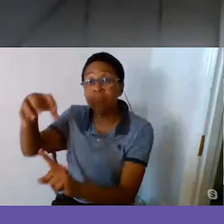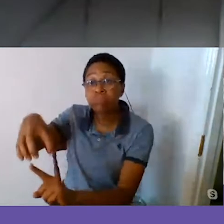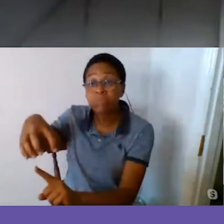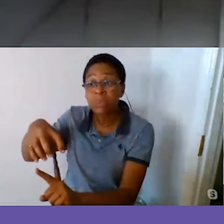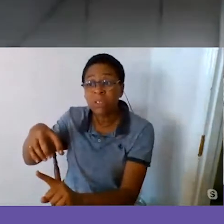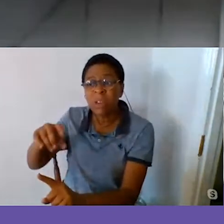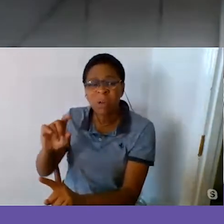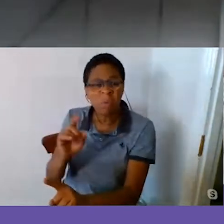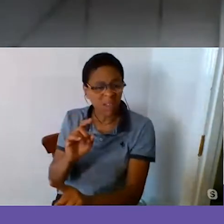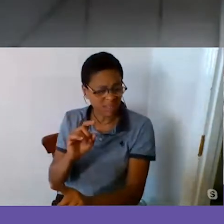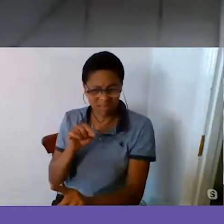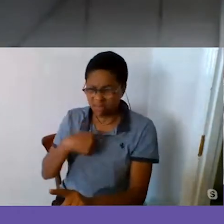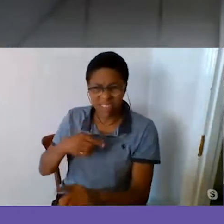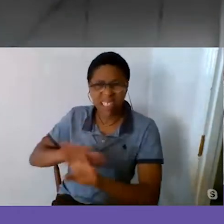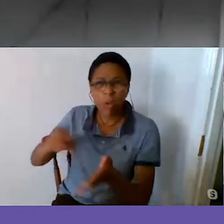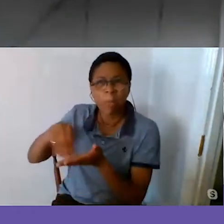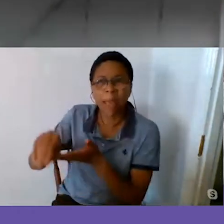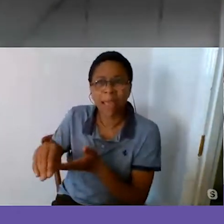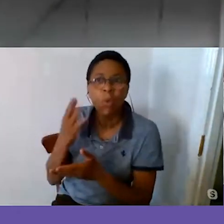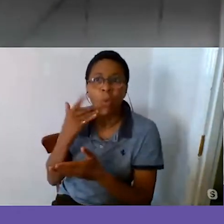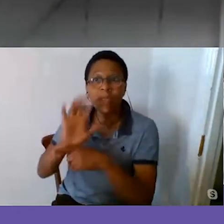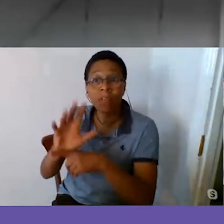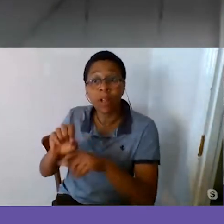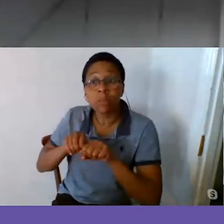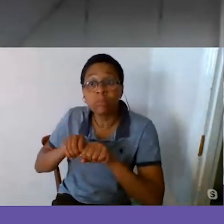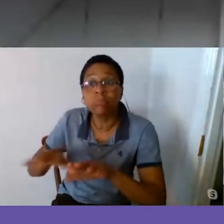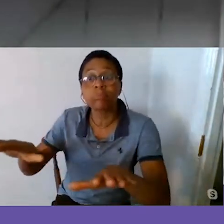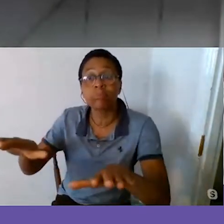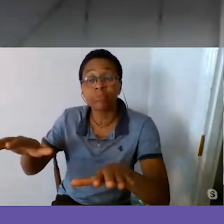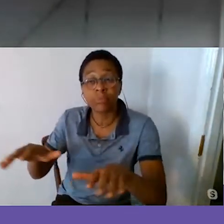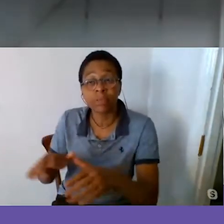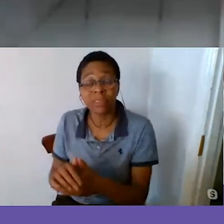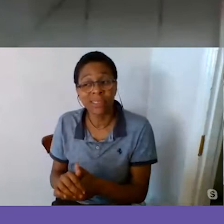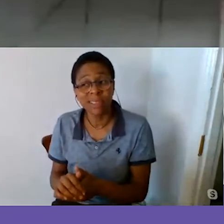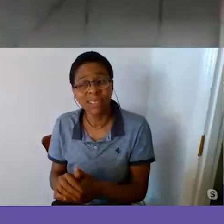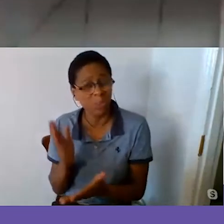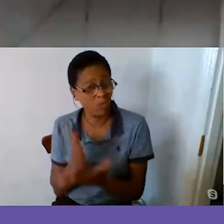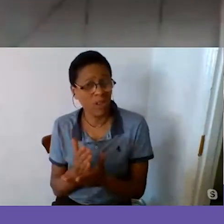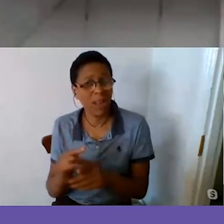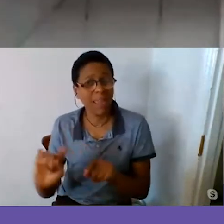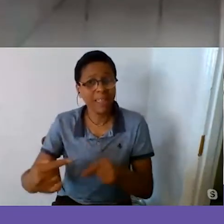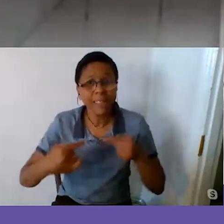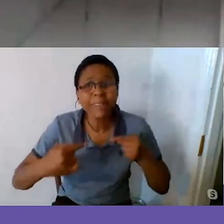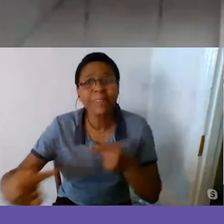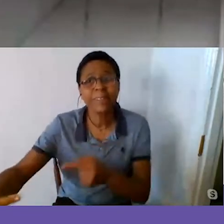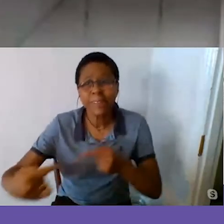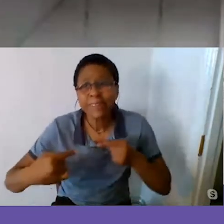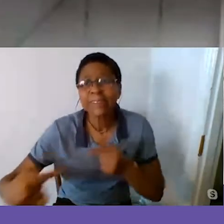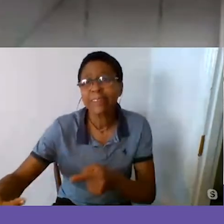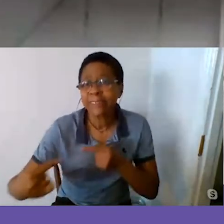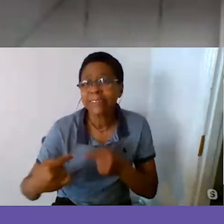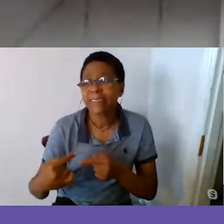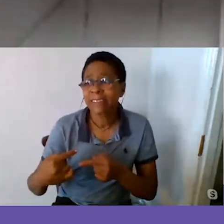don't get paid screening fees a lot of the time, and it's actually like it's quite a battle to get filmmakers